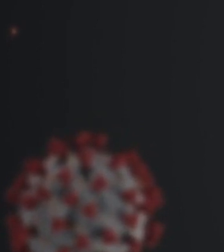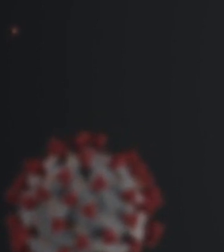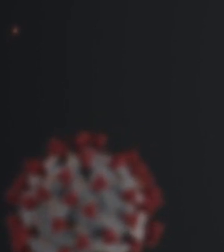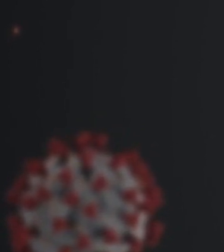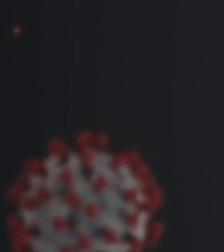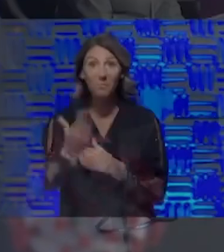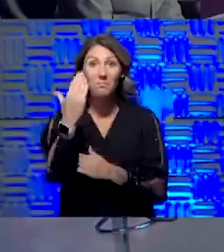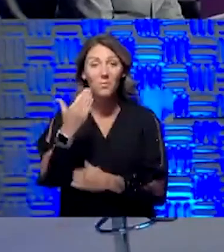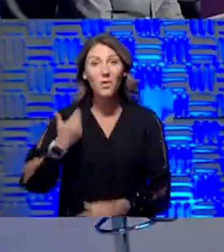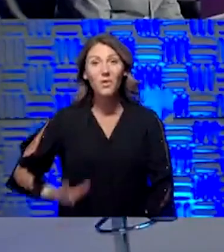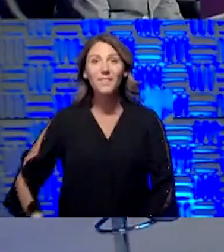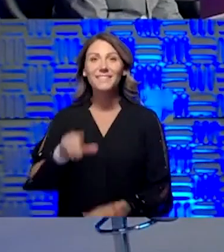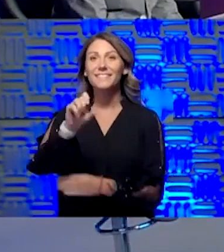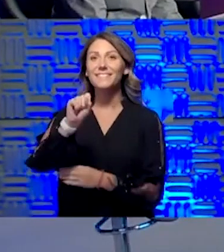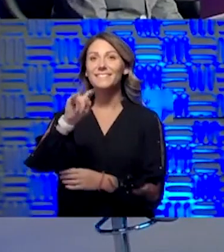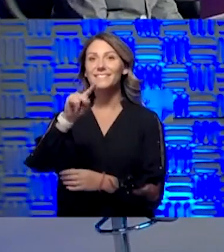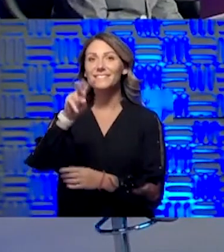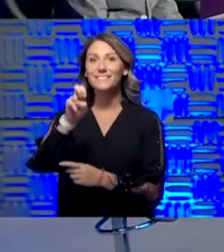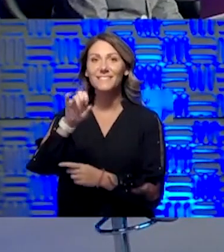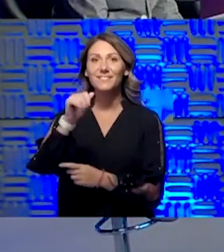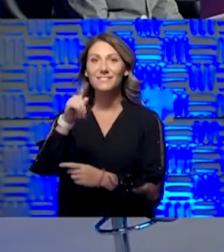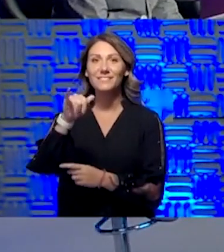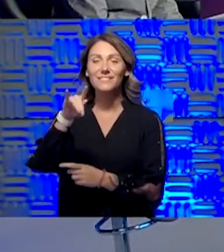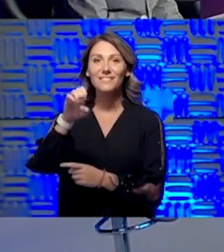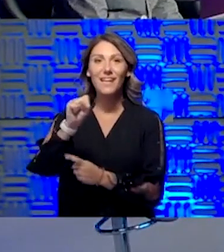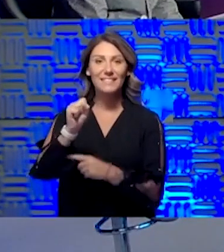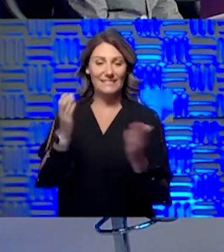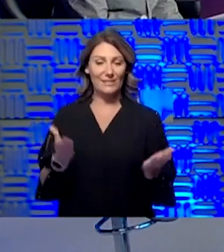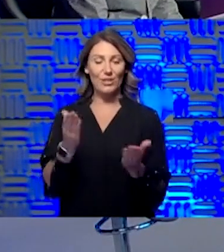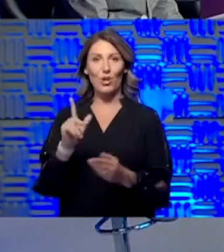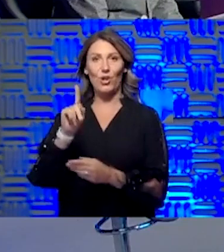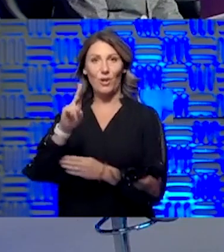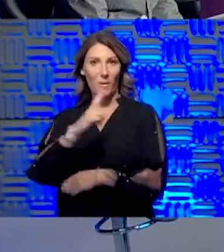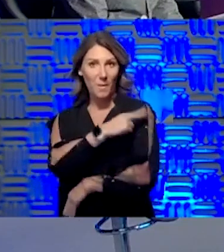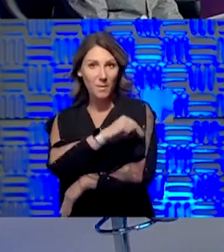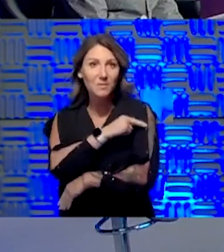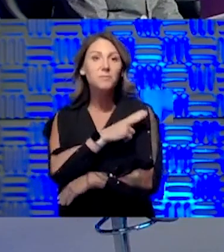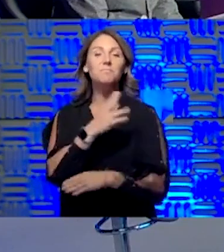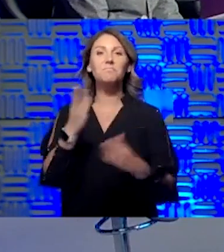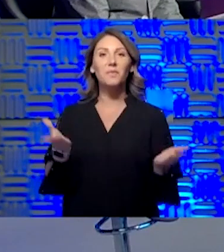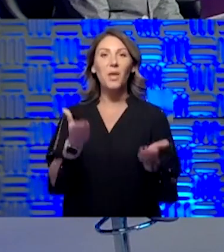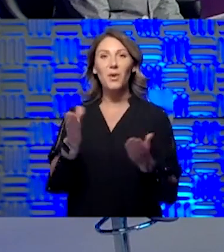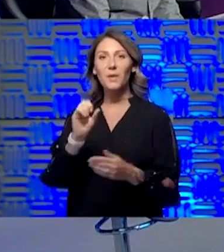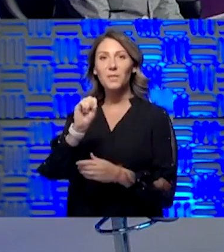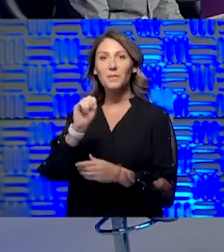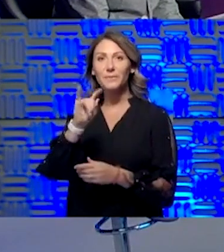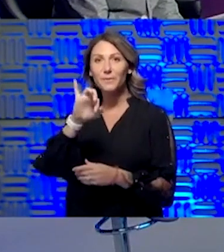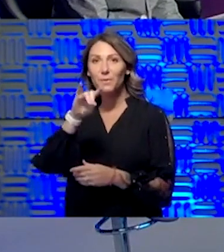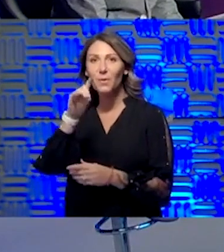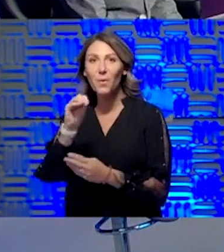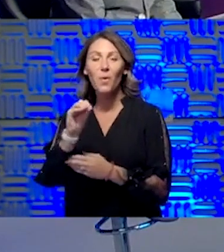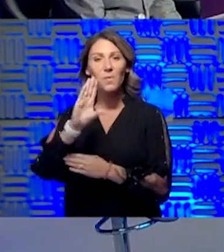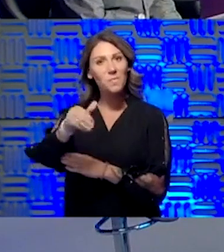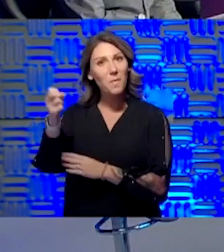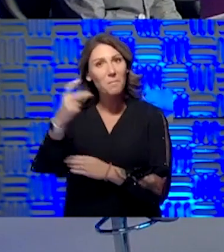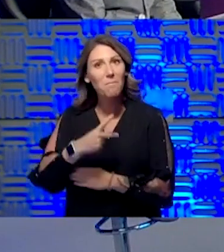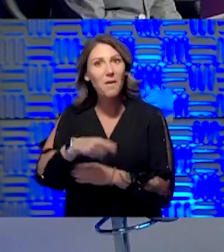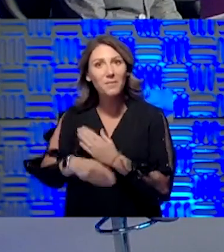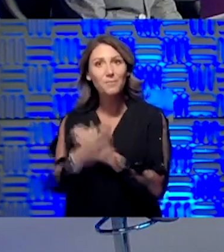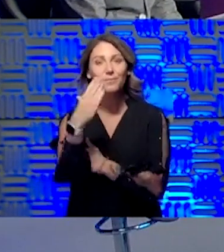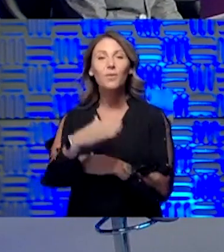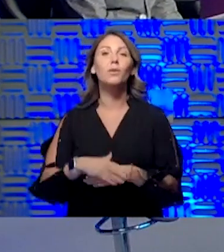Good morning. This is Steve Stites at the University of Kansas Health System. I'm in the Dolph Simons Family Studio, and welcome back to our program this morning.